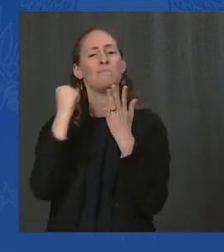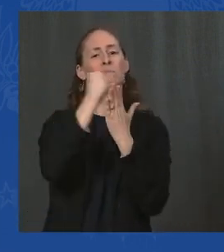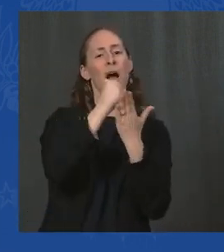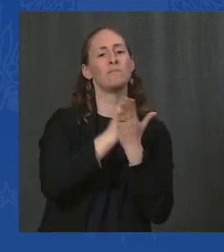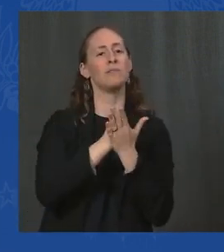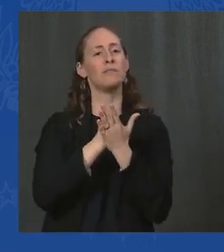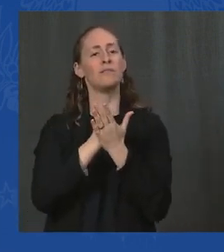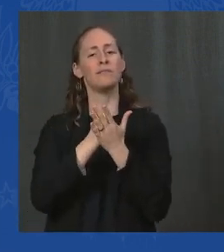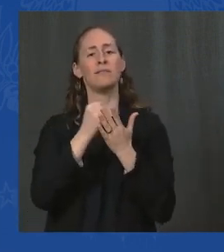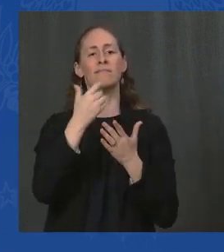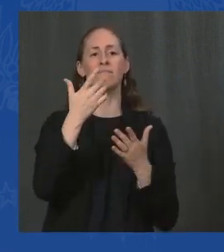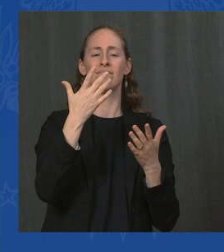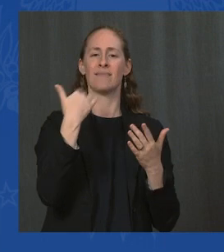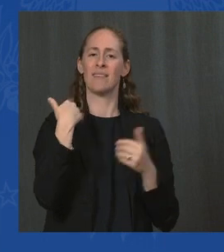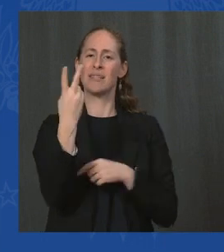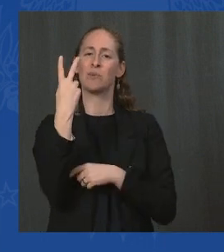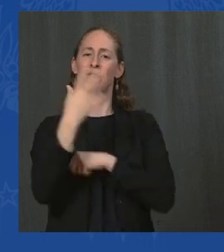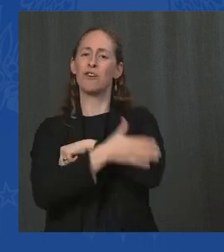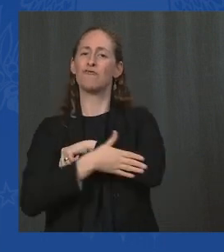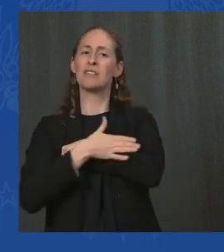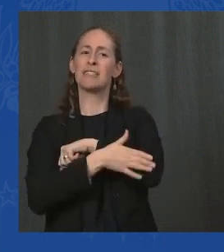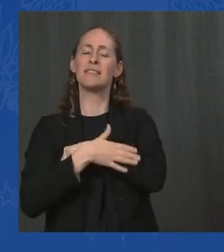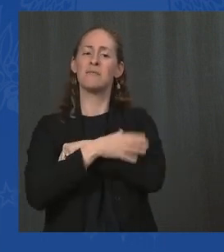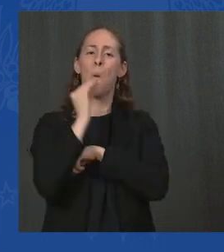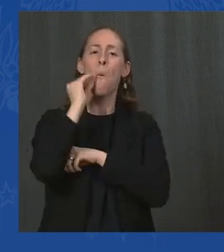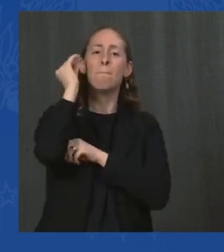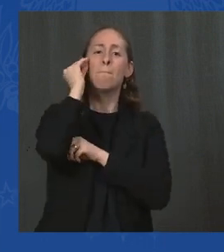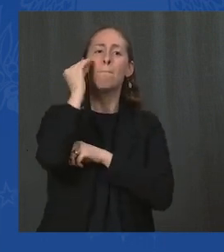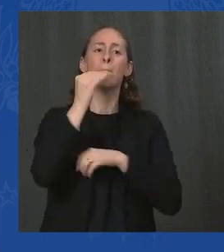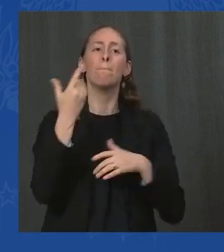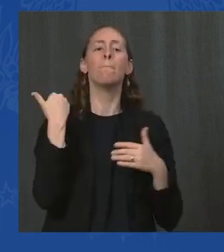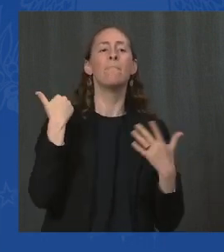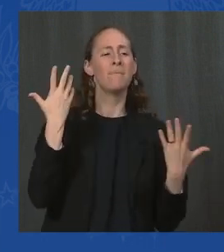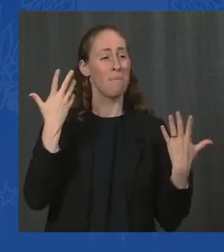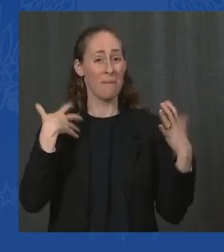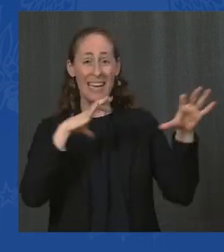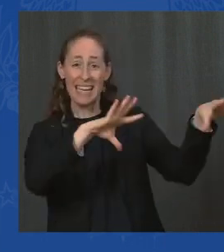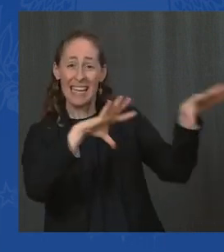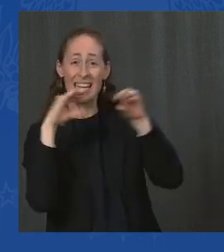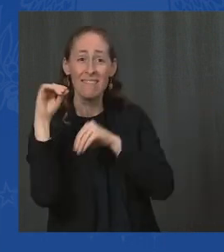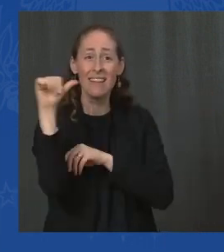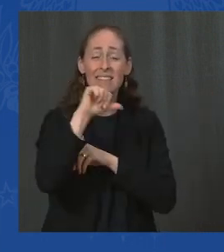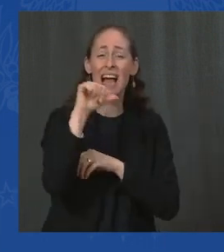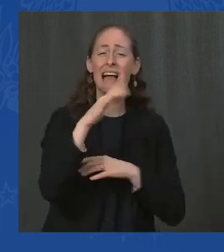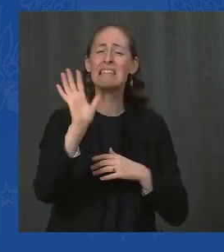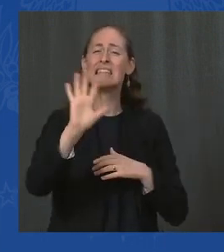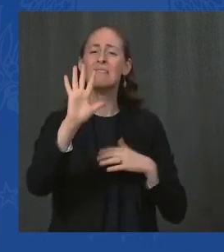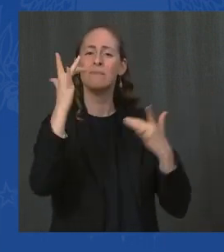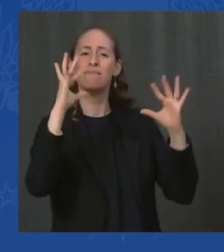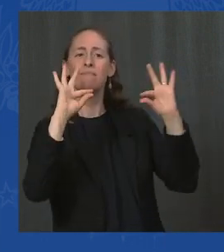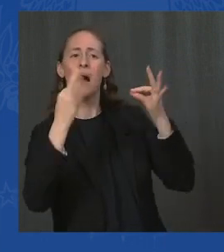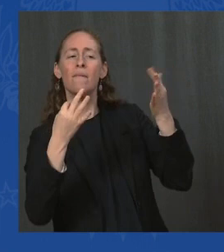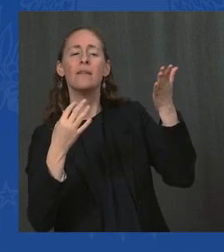earlier decided to stay because of their family roots in Afghanistan. The bottom